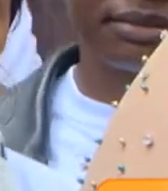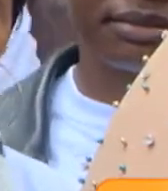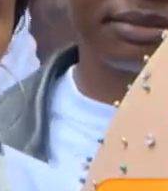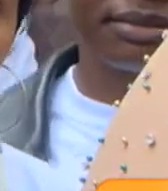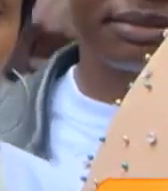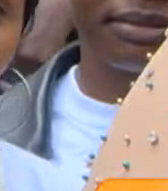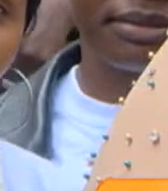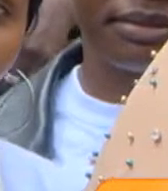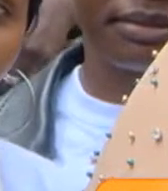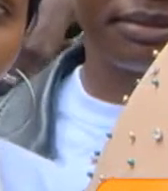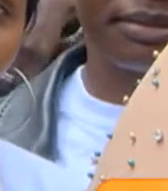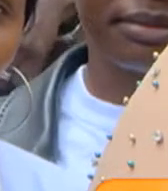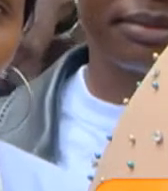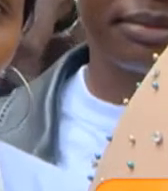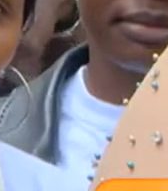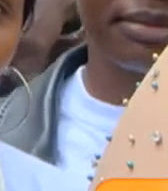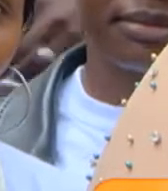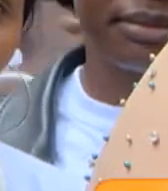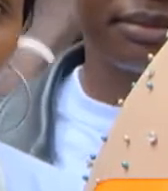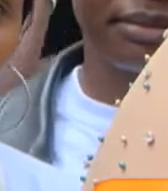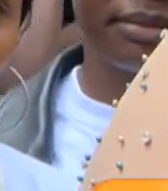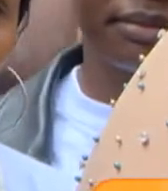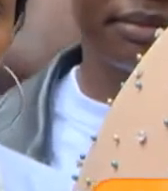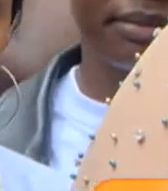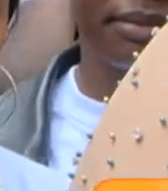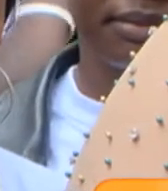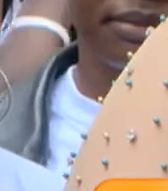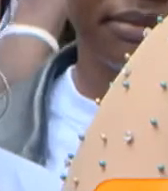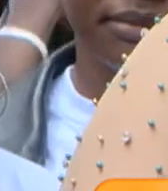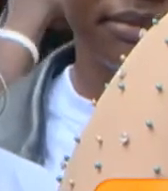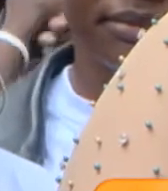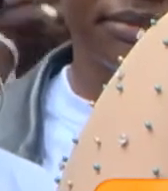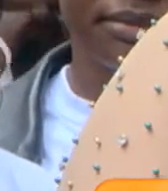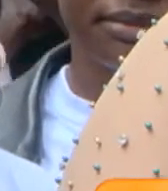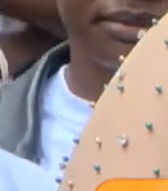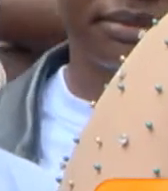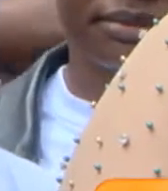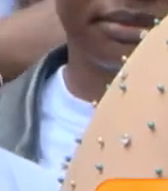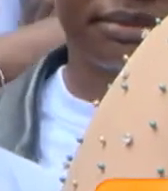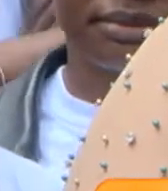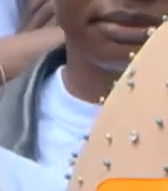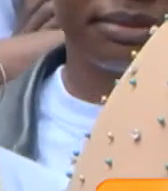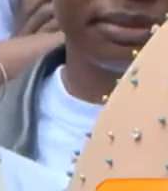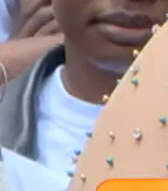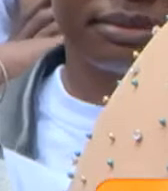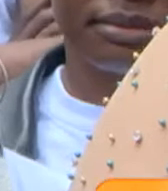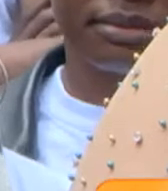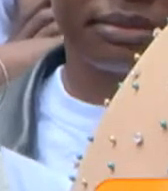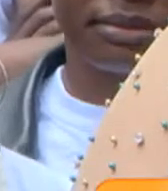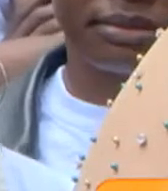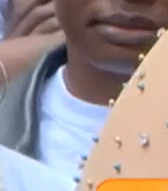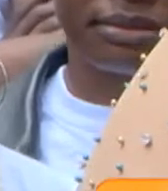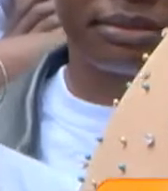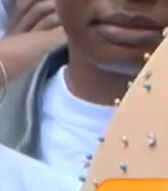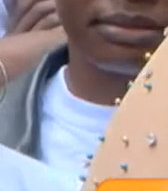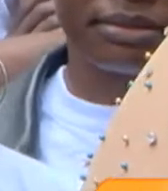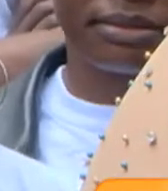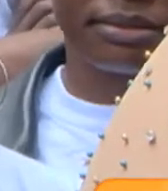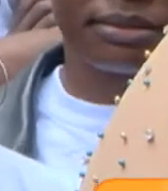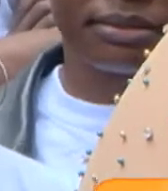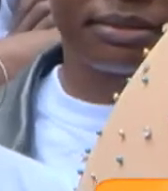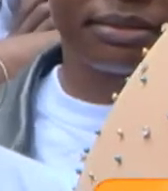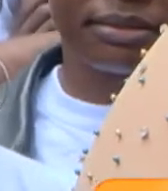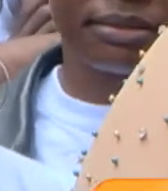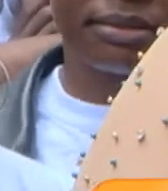pregnancies, sex work. Sometimes when the young girls get pregnant and they are struggling with period